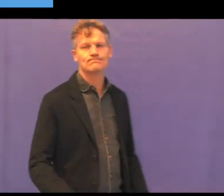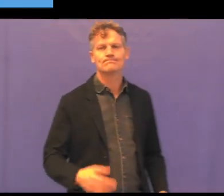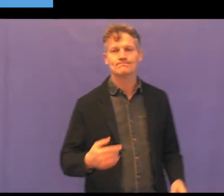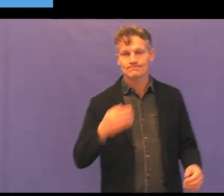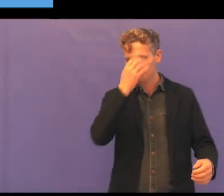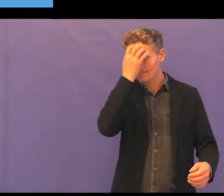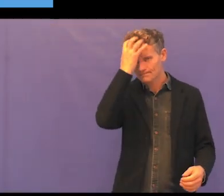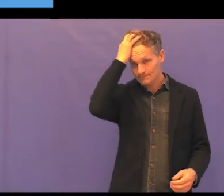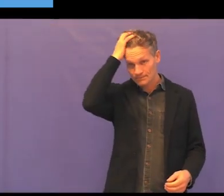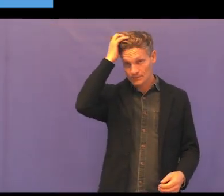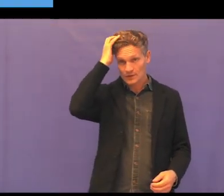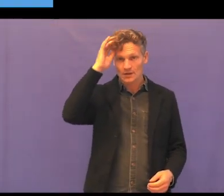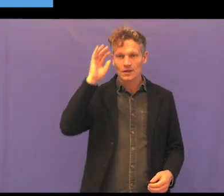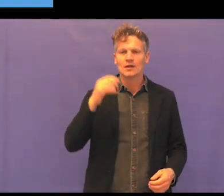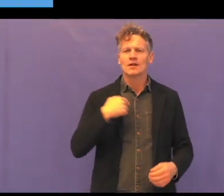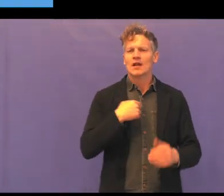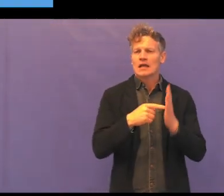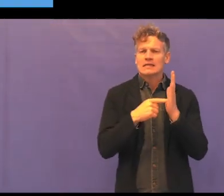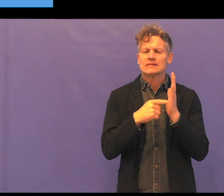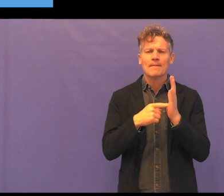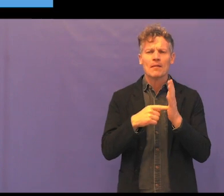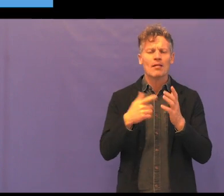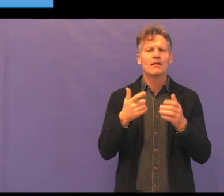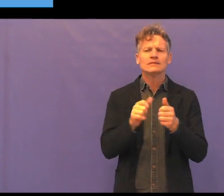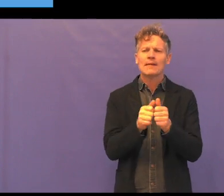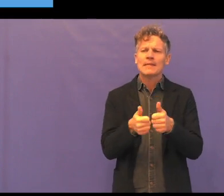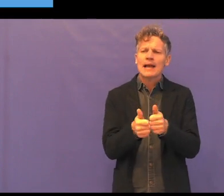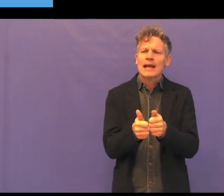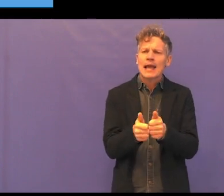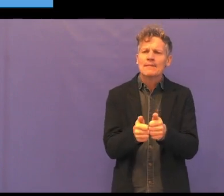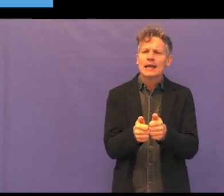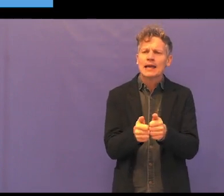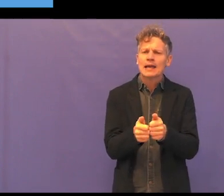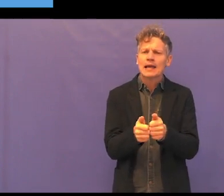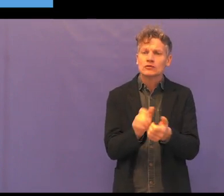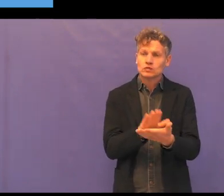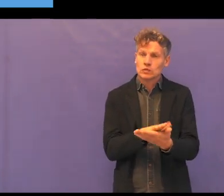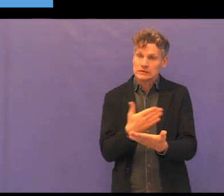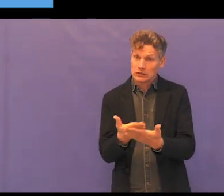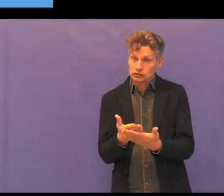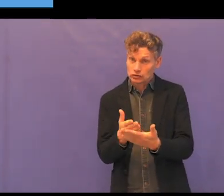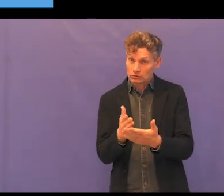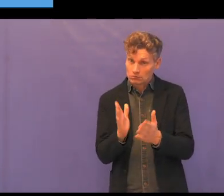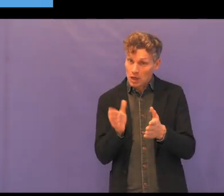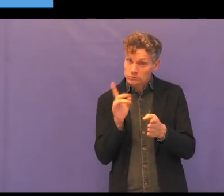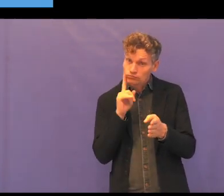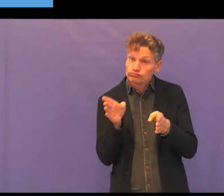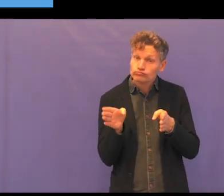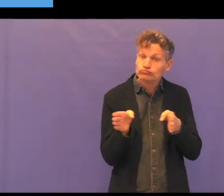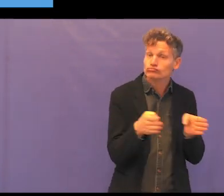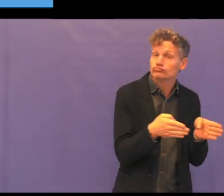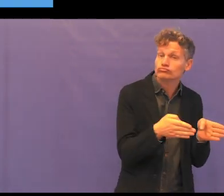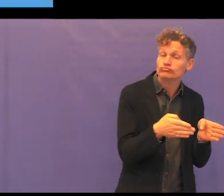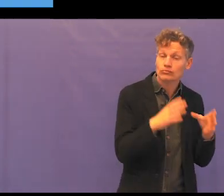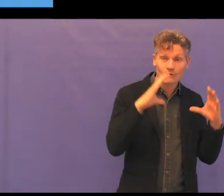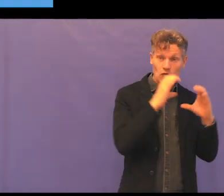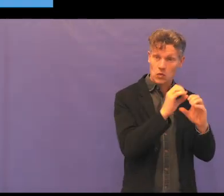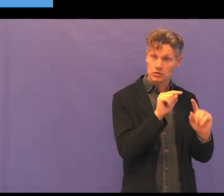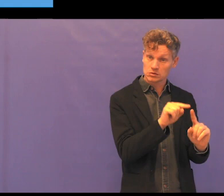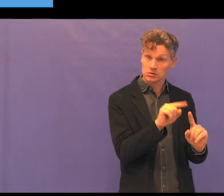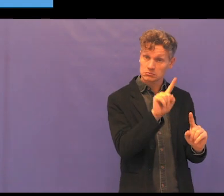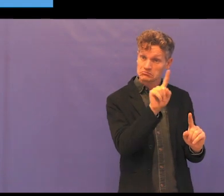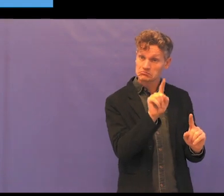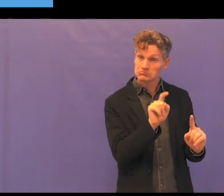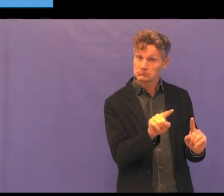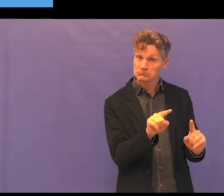consequences of particular kinds of translation? So this, if you like, means that in terms, one of the things that we've been